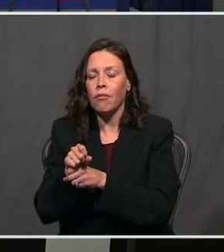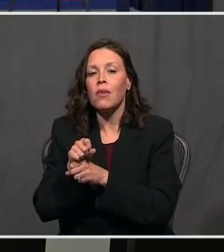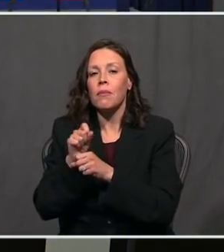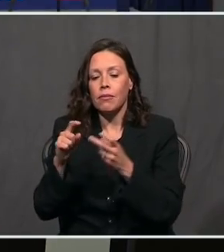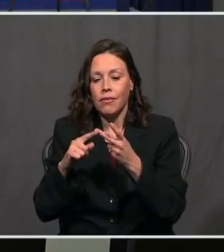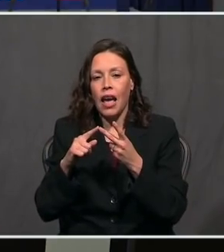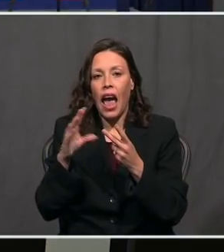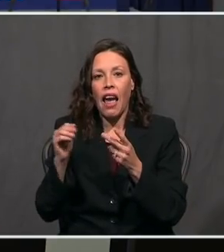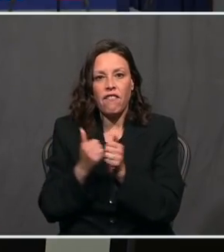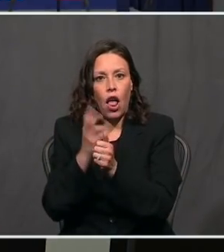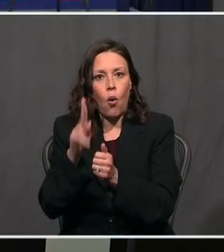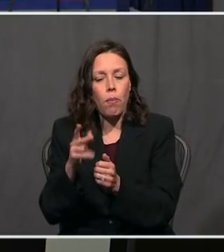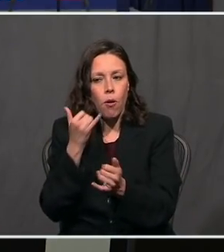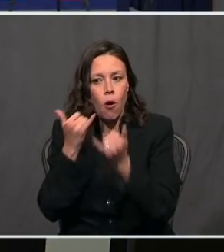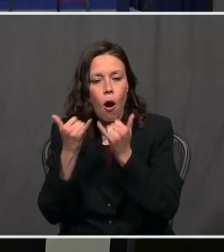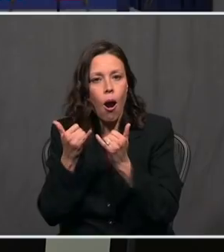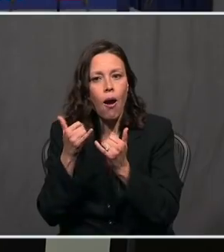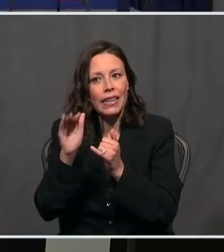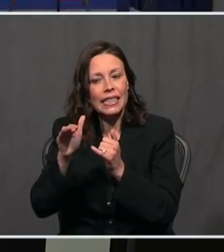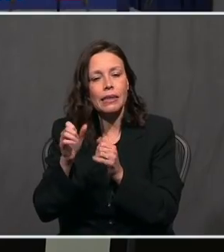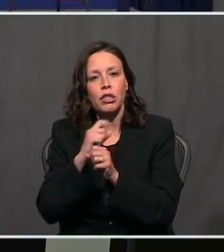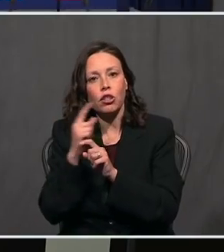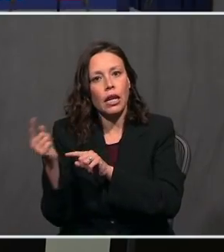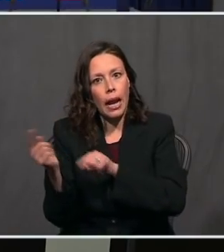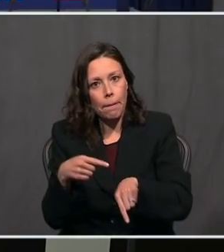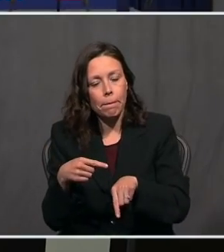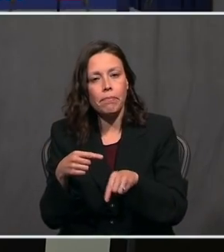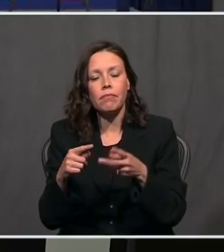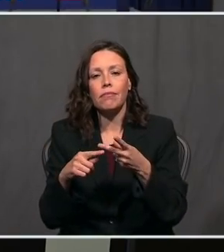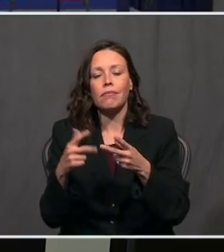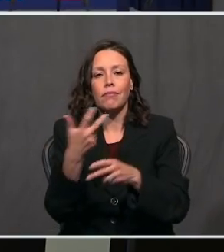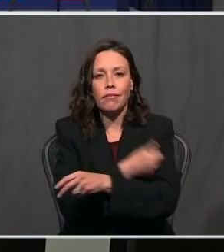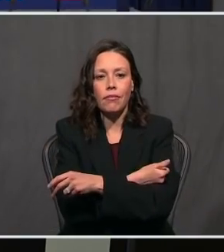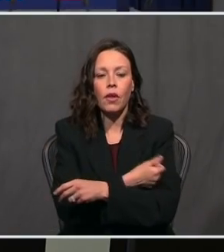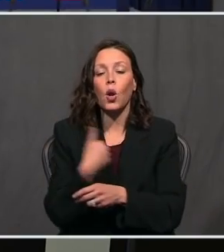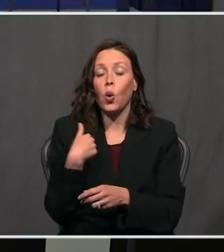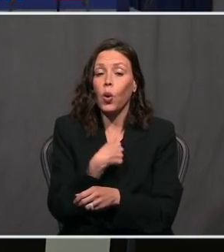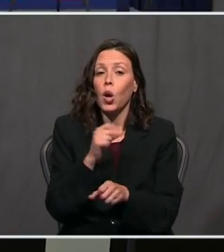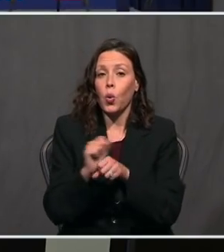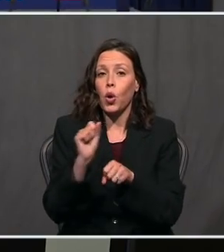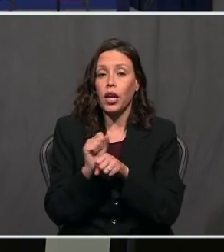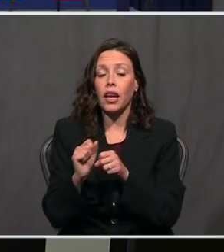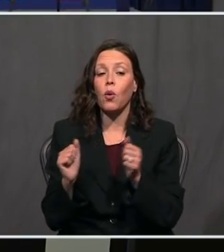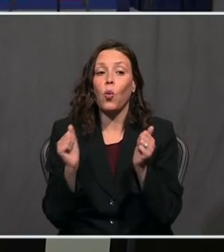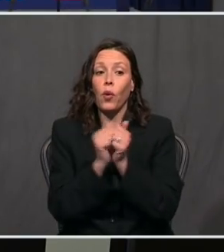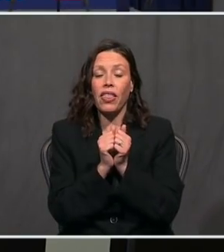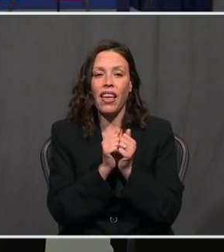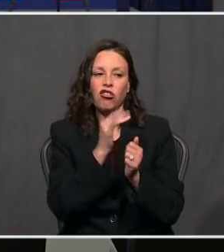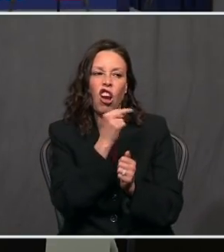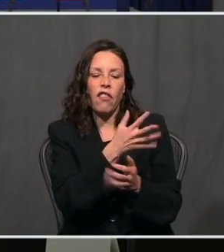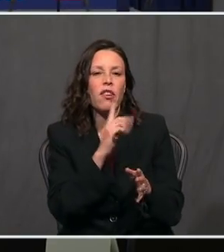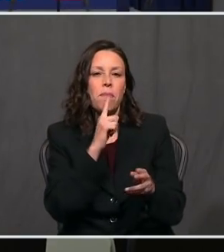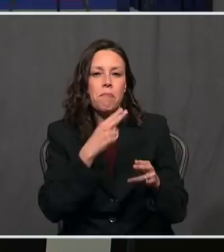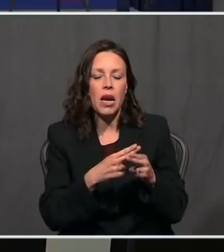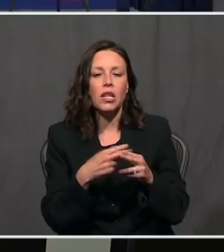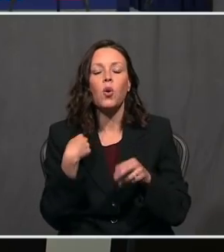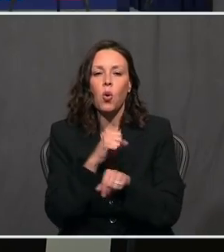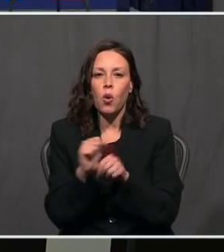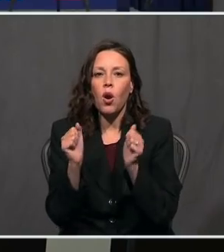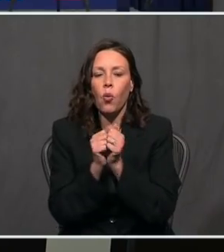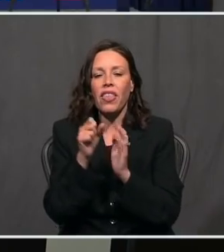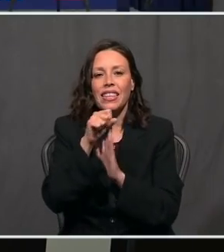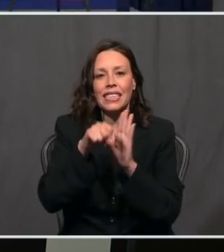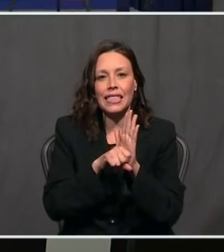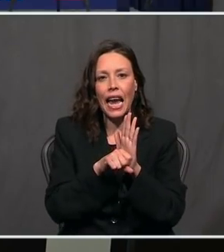time, follow-up calls or whatever it's going to take are necessary to get there. We are working in tandem, and I know John said it as well, with